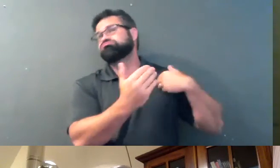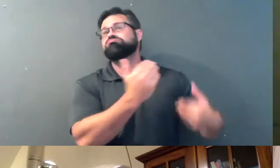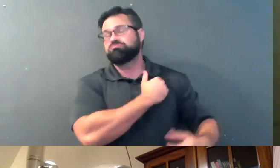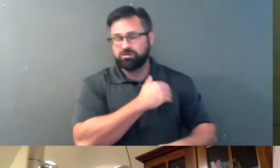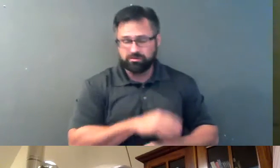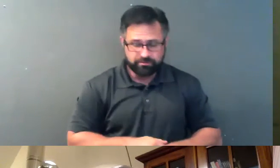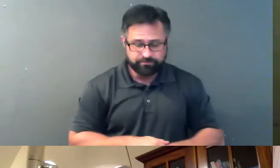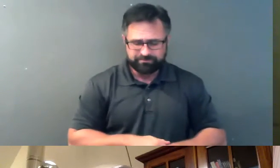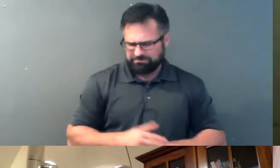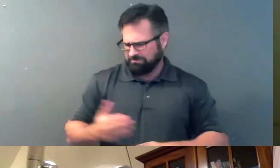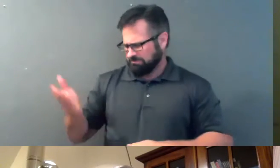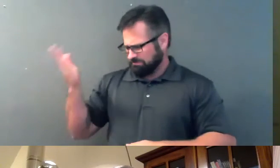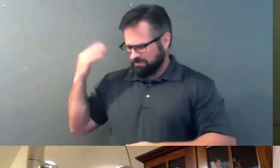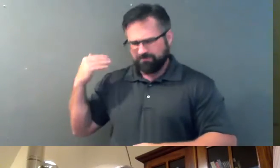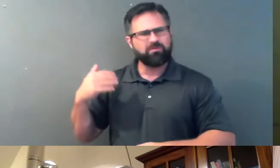23rd session in